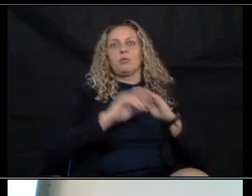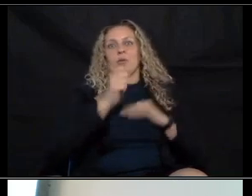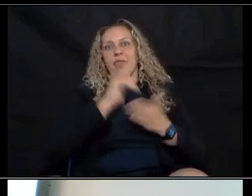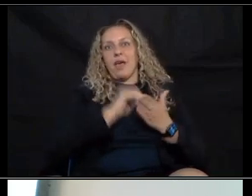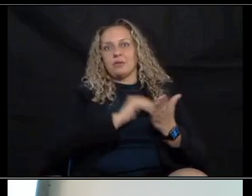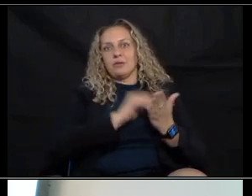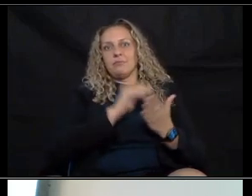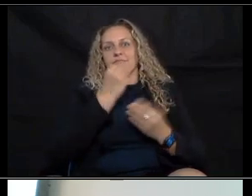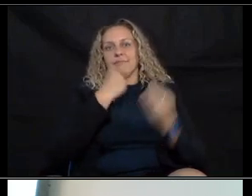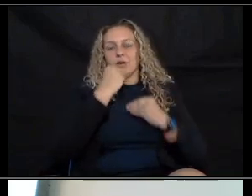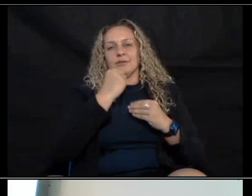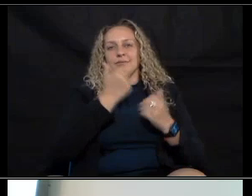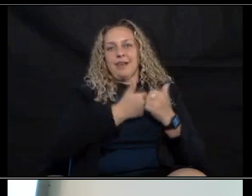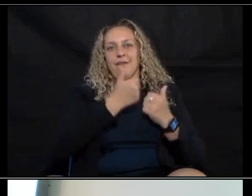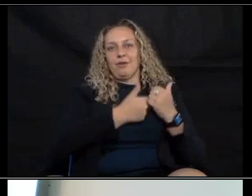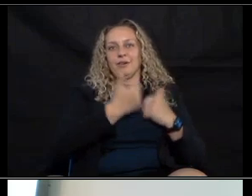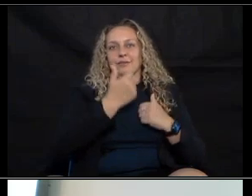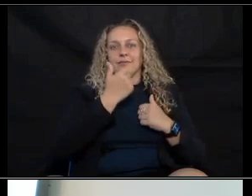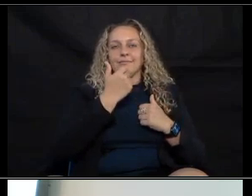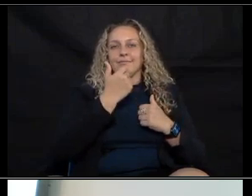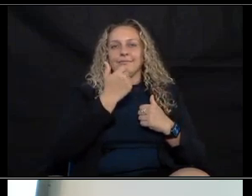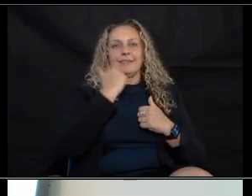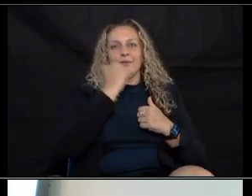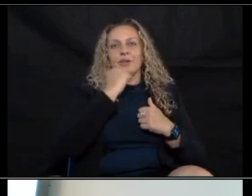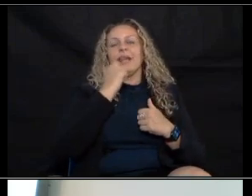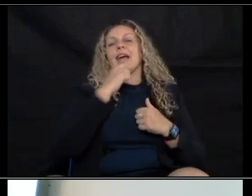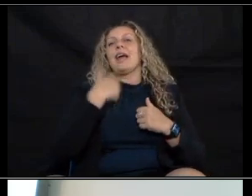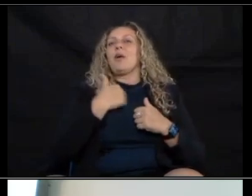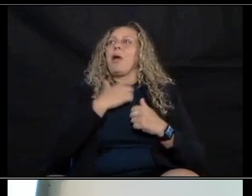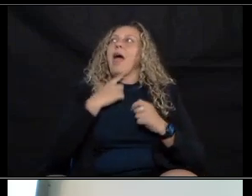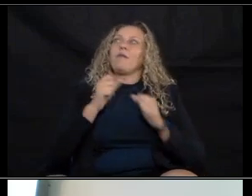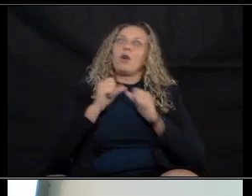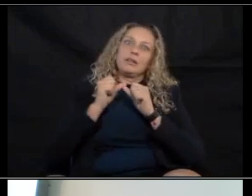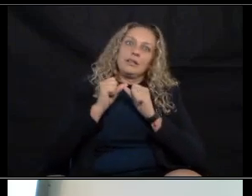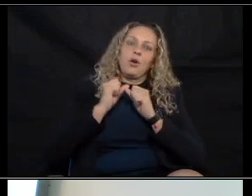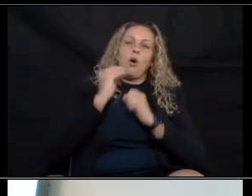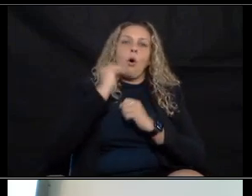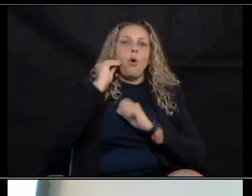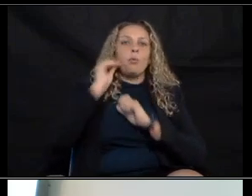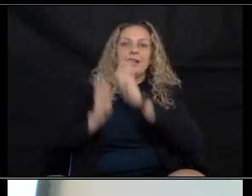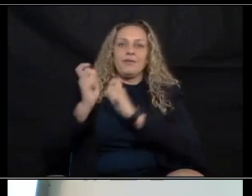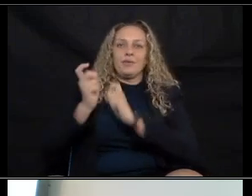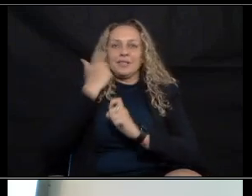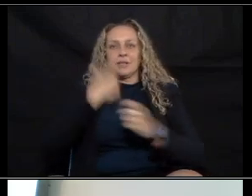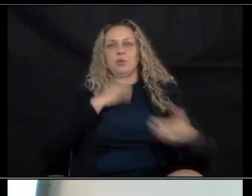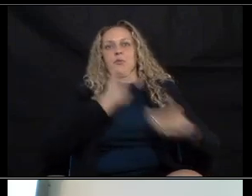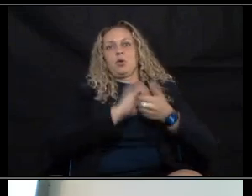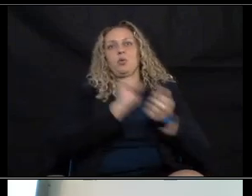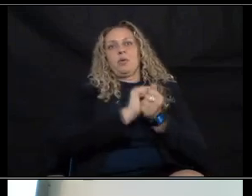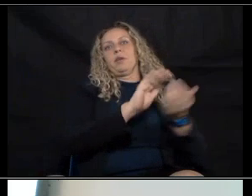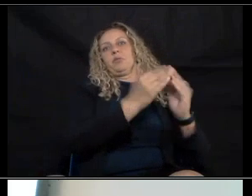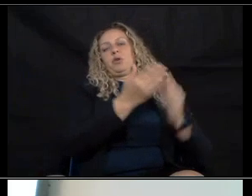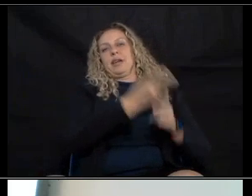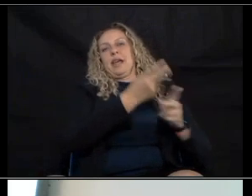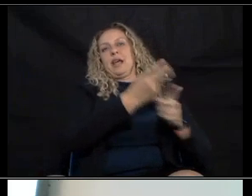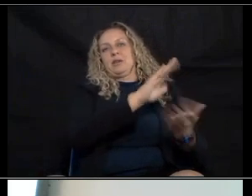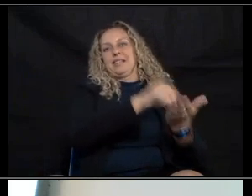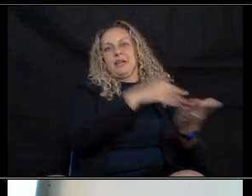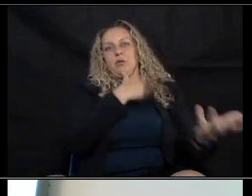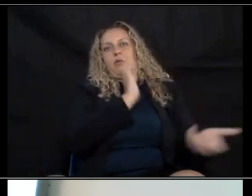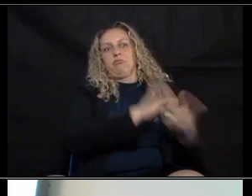had a great grand opening. We continue our home delivery program since merging with the Community Caring Center, and we will